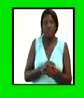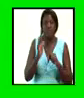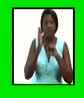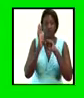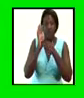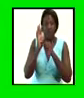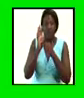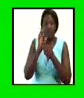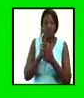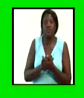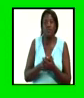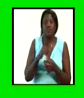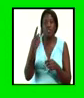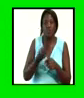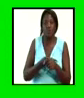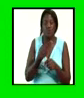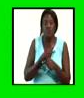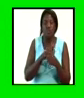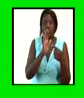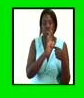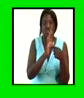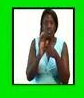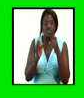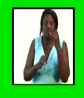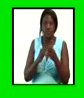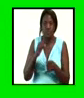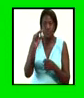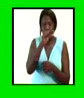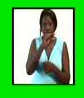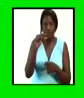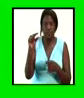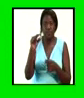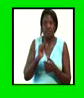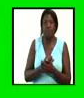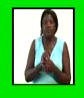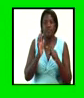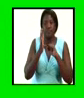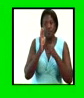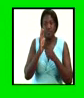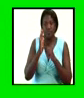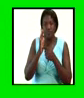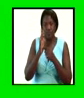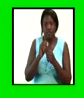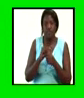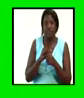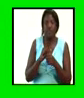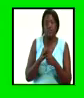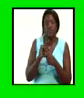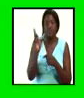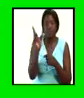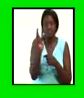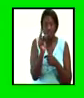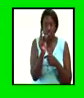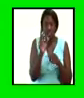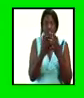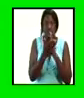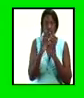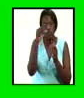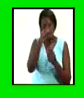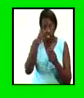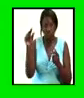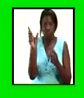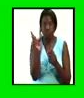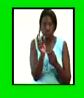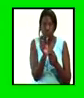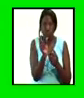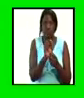stops. A full stop is always used to indicate the end of a sentence. Full stops are also used at the end of some abbreviations.